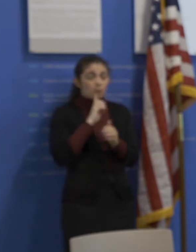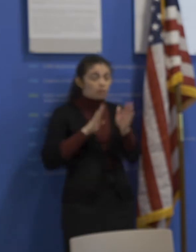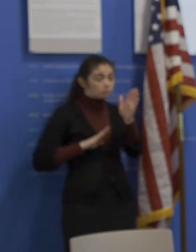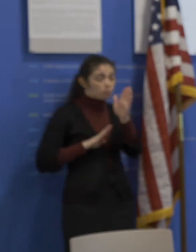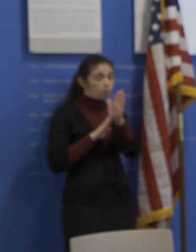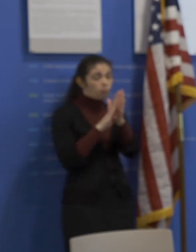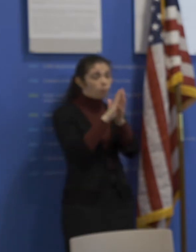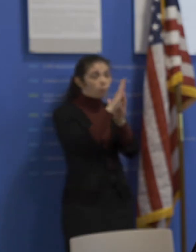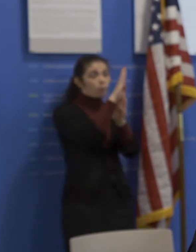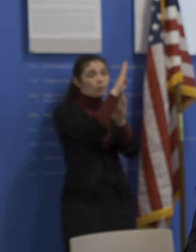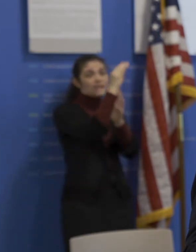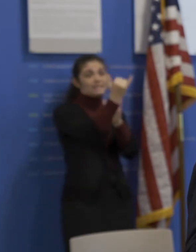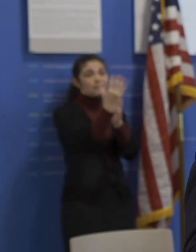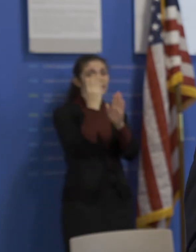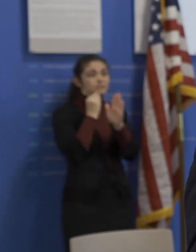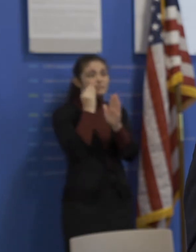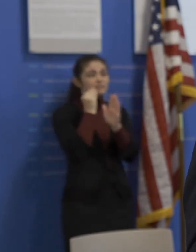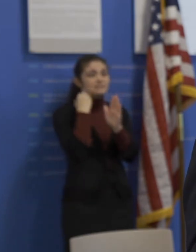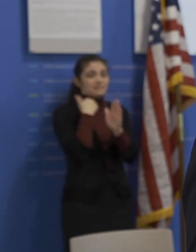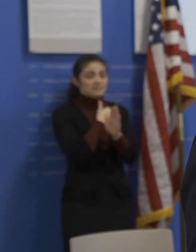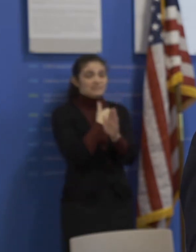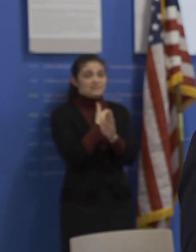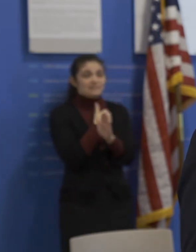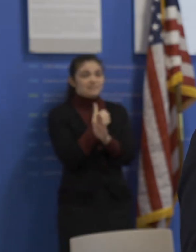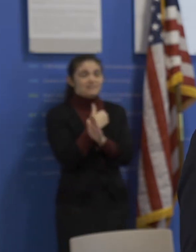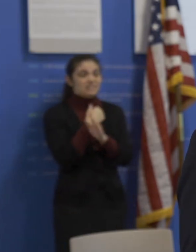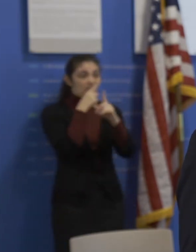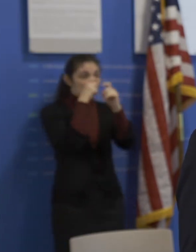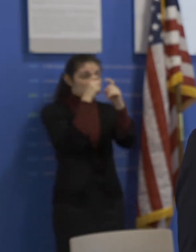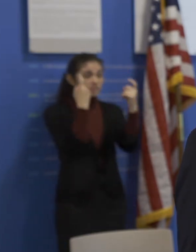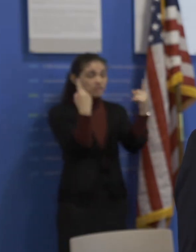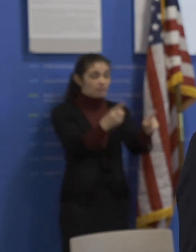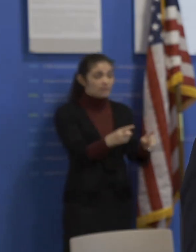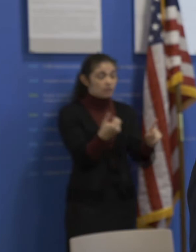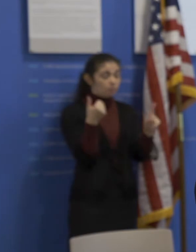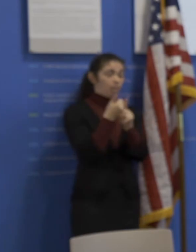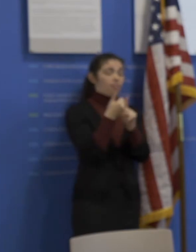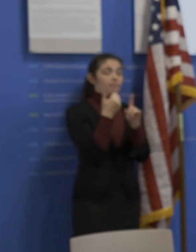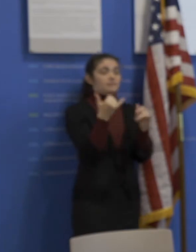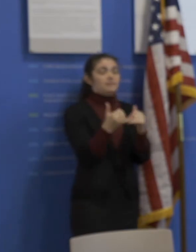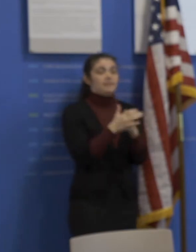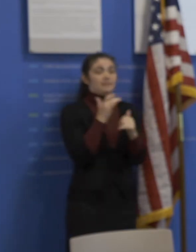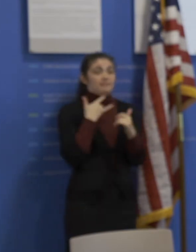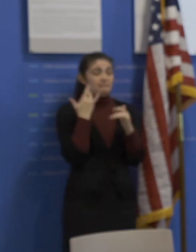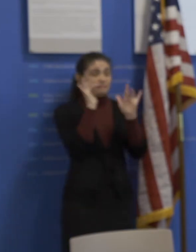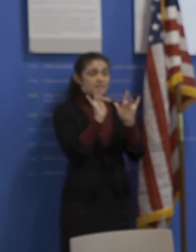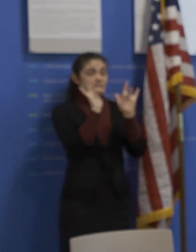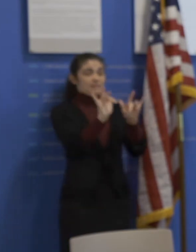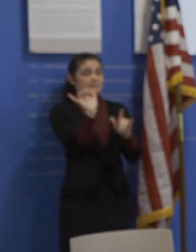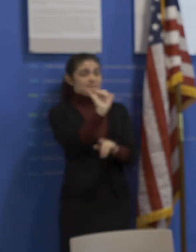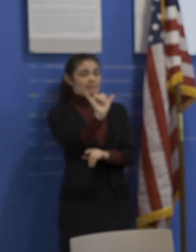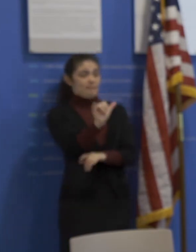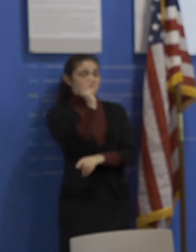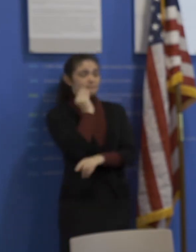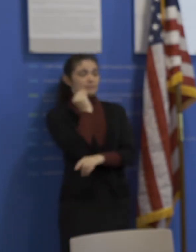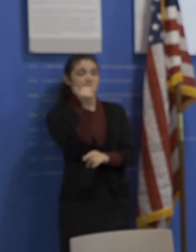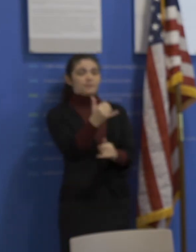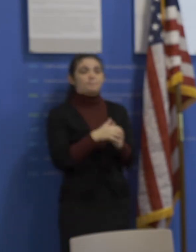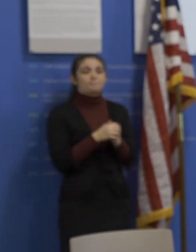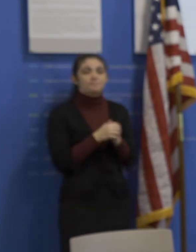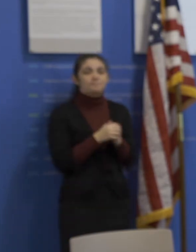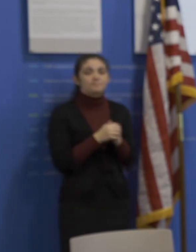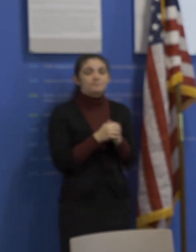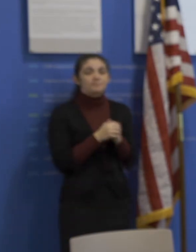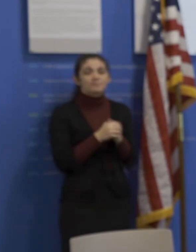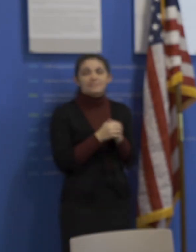now. So folks are experiencing, some of us, experiencing allergy symptoms. And so I feel for you, I'm one of those. And he just